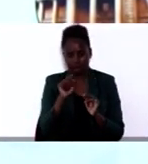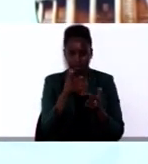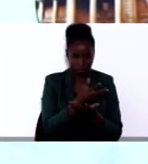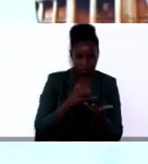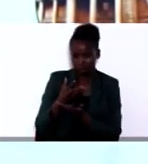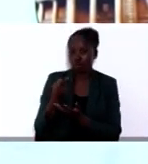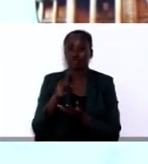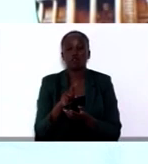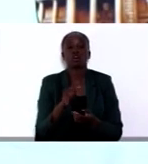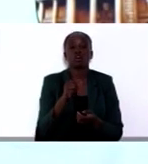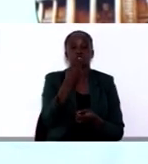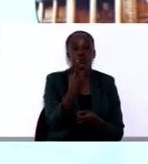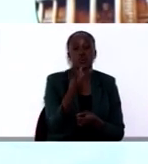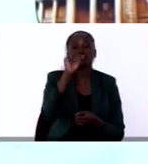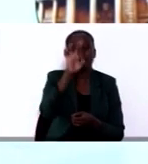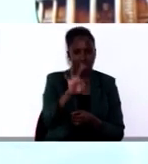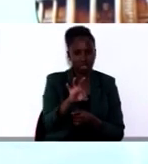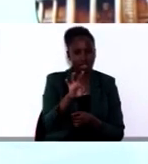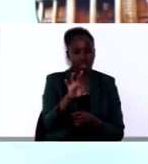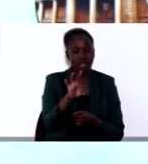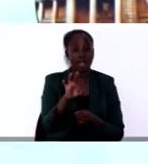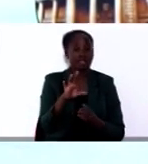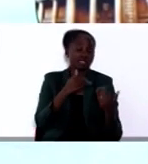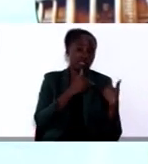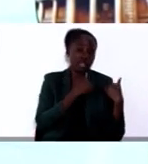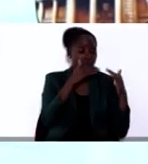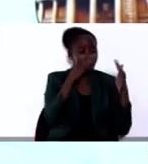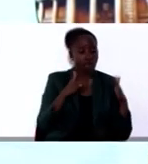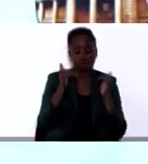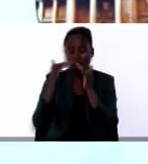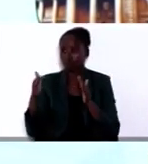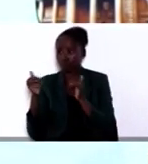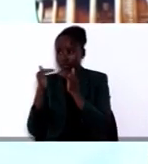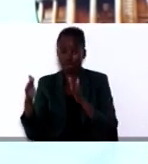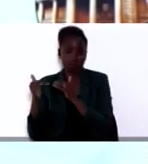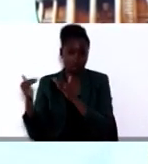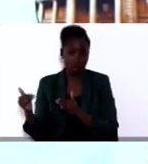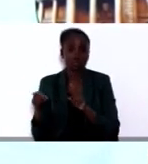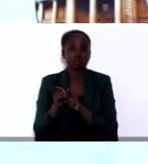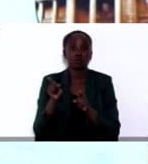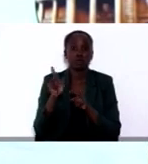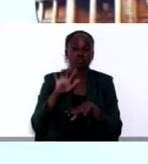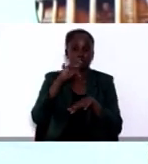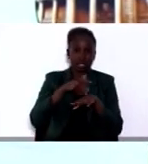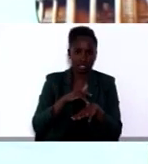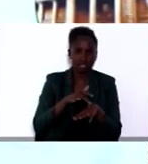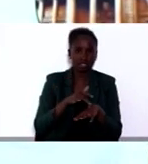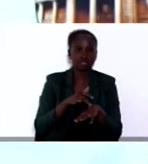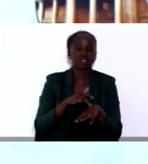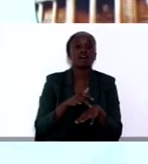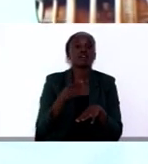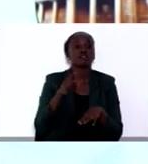of 23 safe houses and victim empowerment centers to survivors